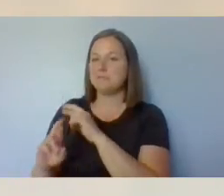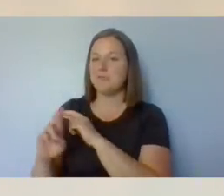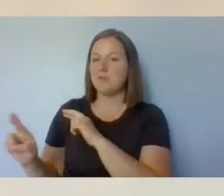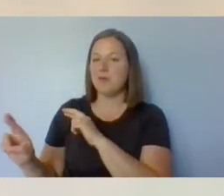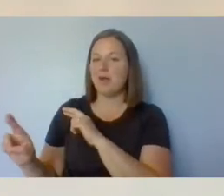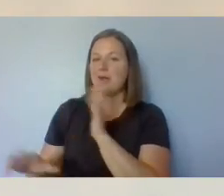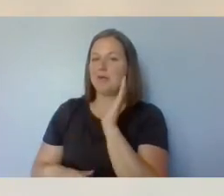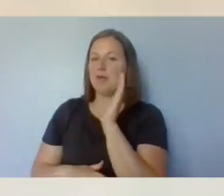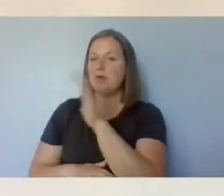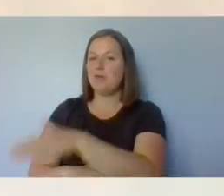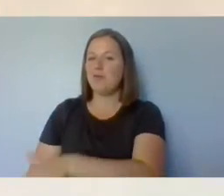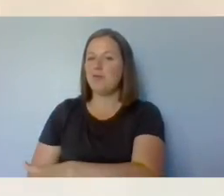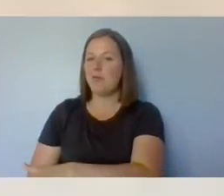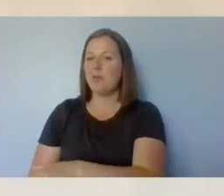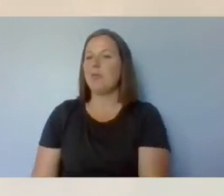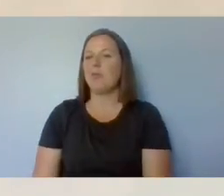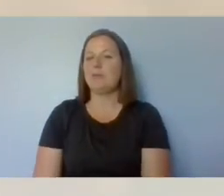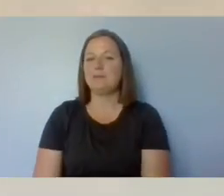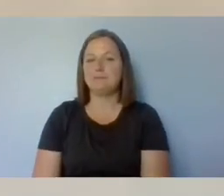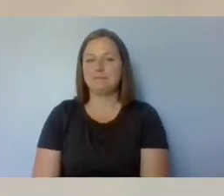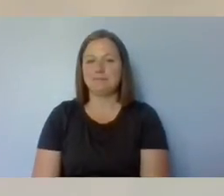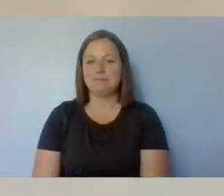fold.